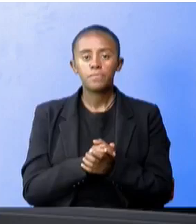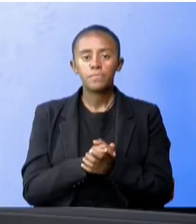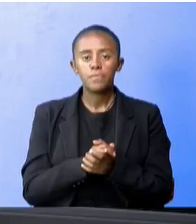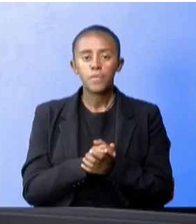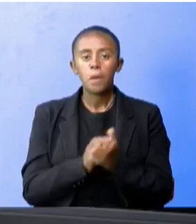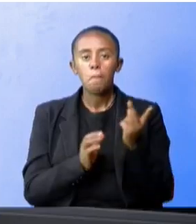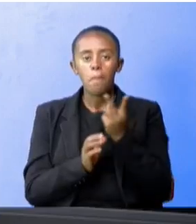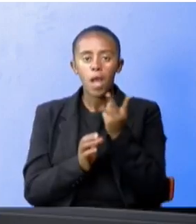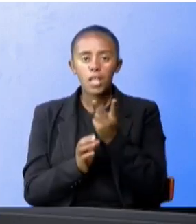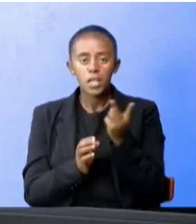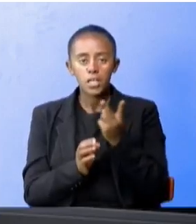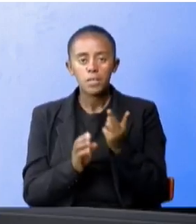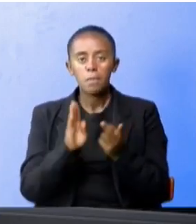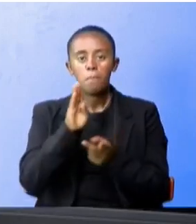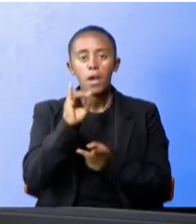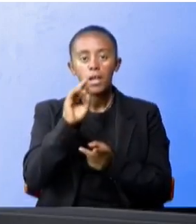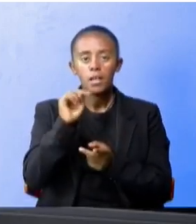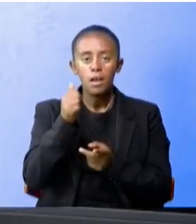binary